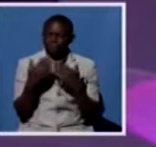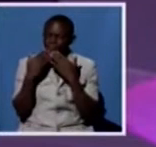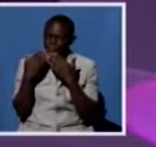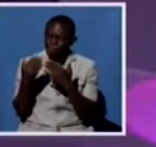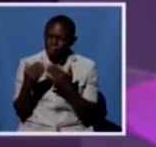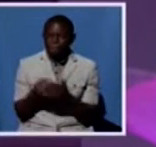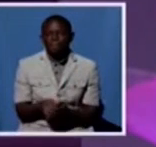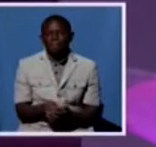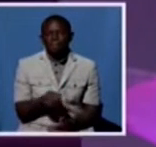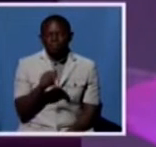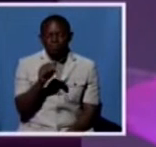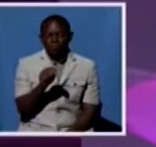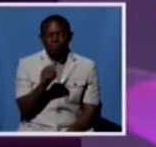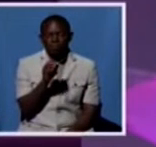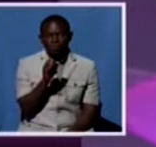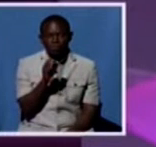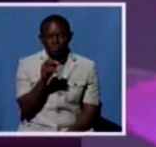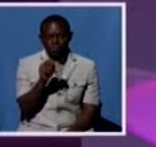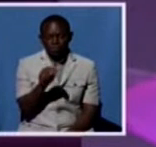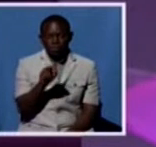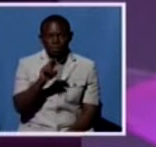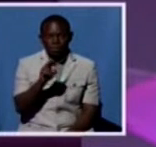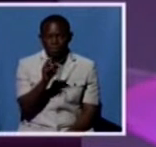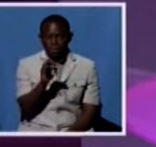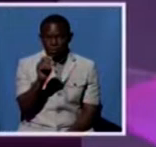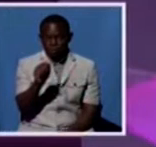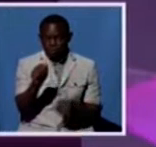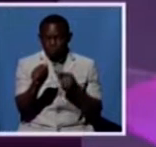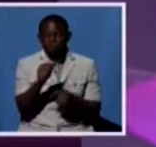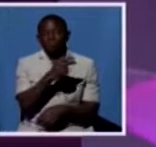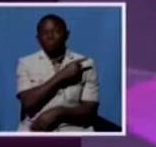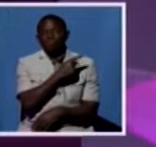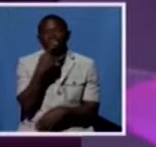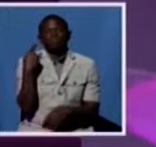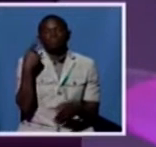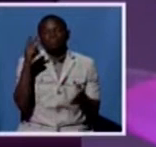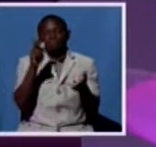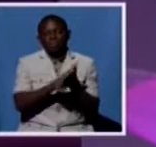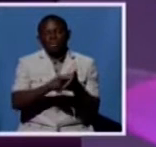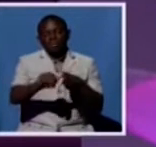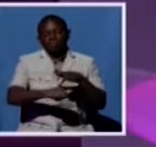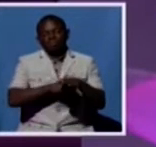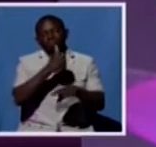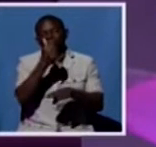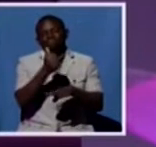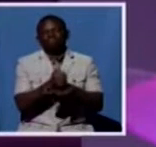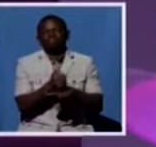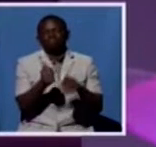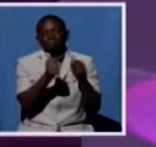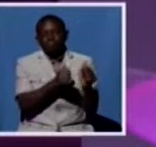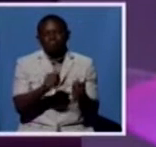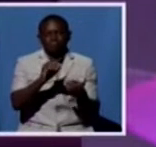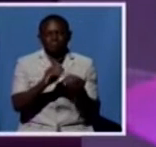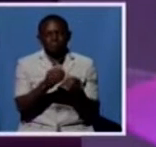corporate established under an Act of Parliament, the National Road Fund Act number 13 of